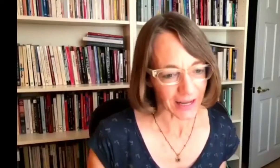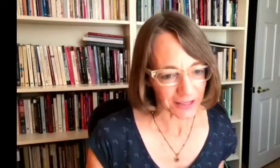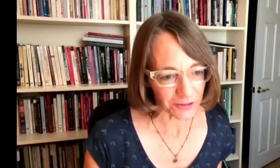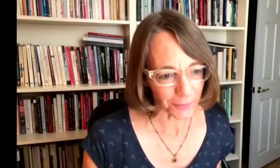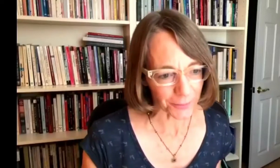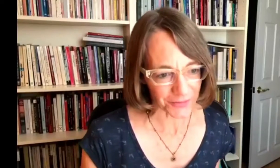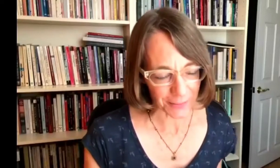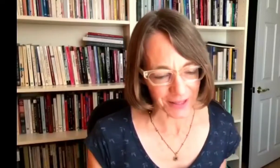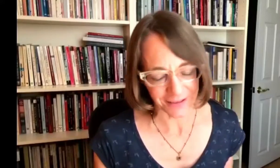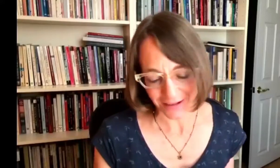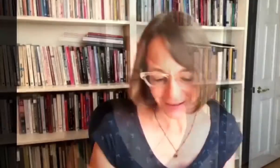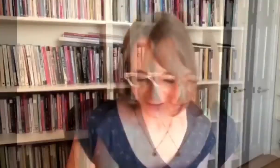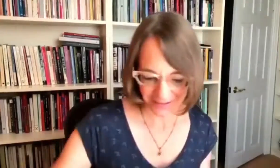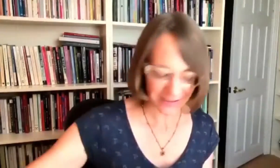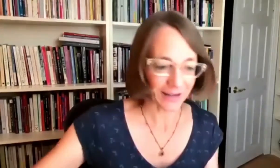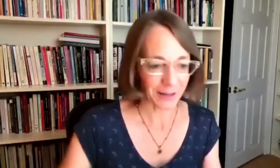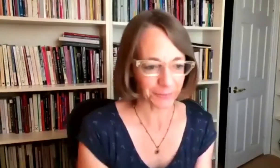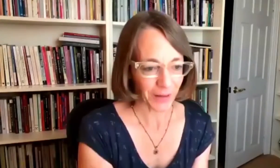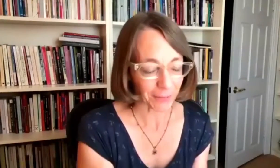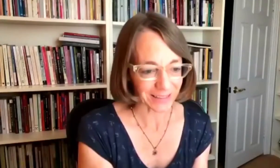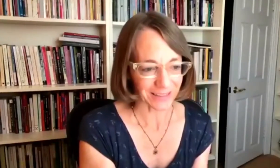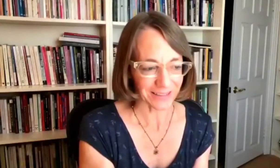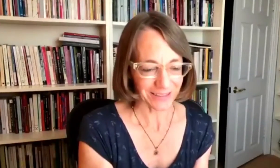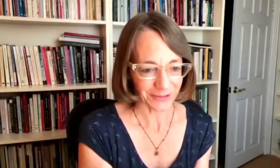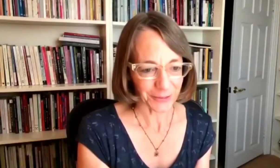because we have a lot of